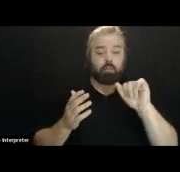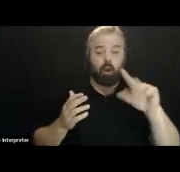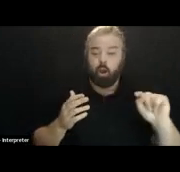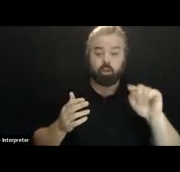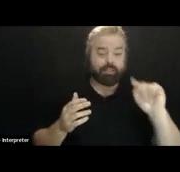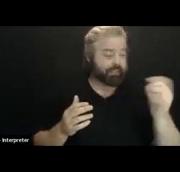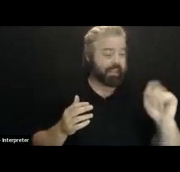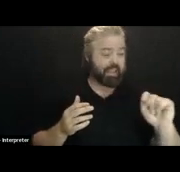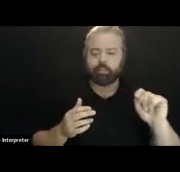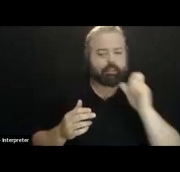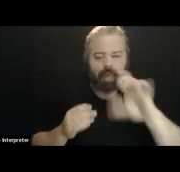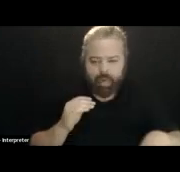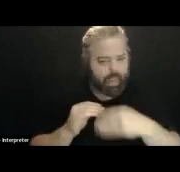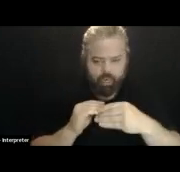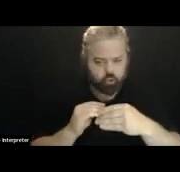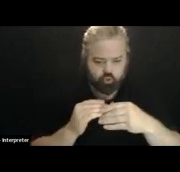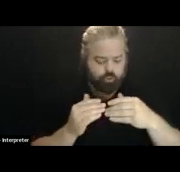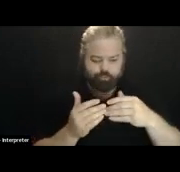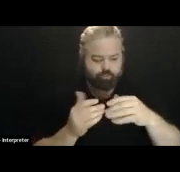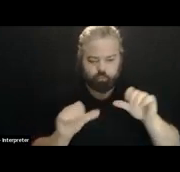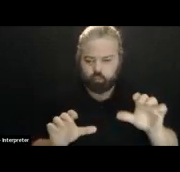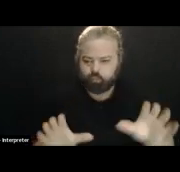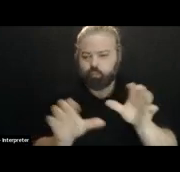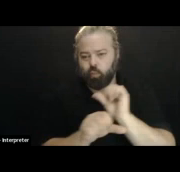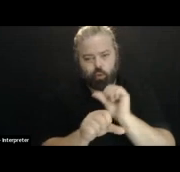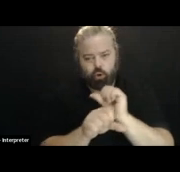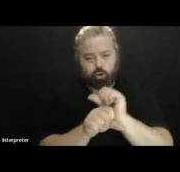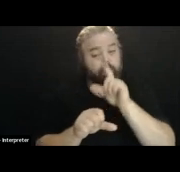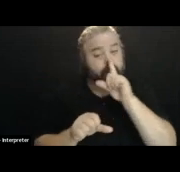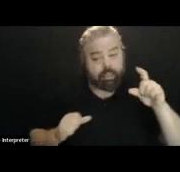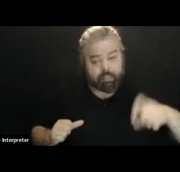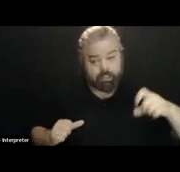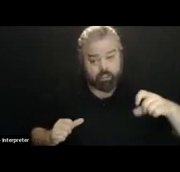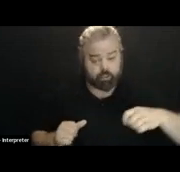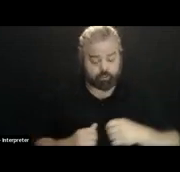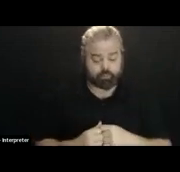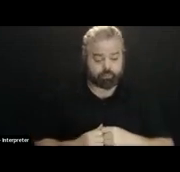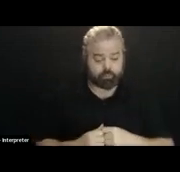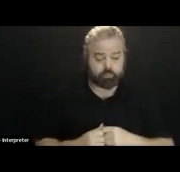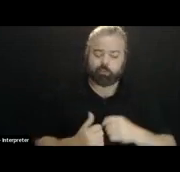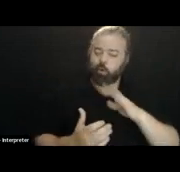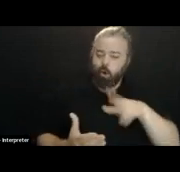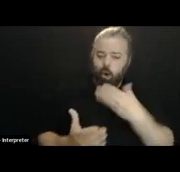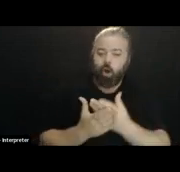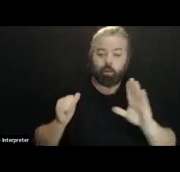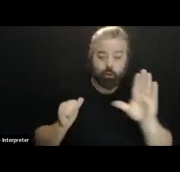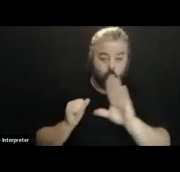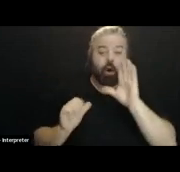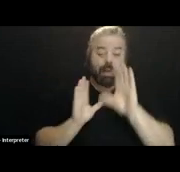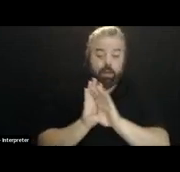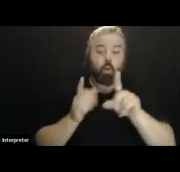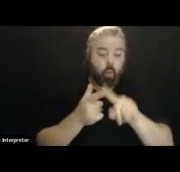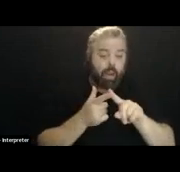It's very necessary. And again, making all of your images accessible is better for